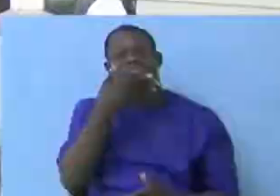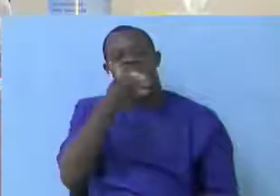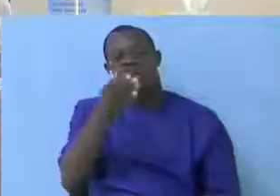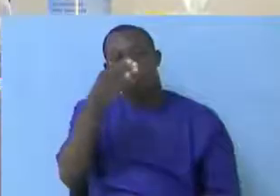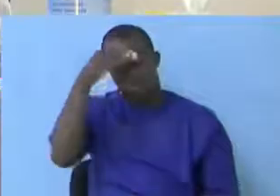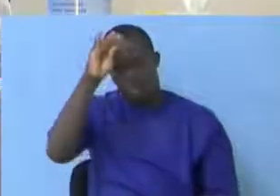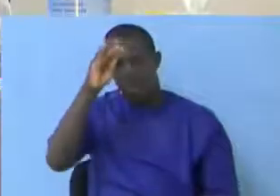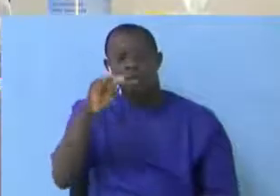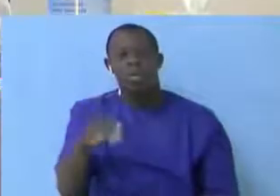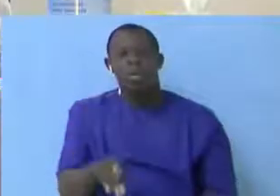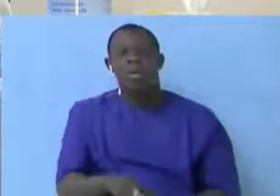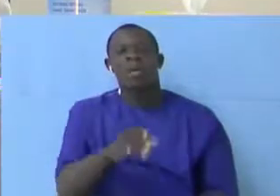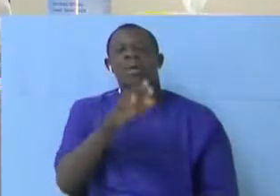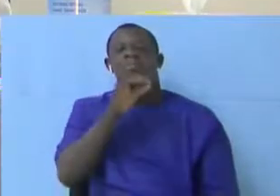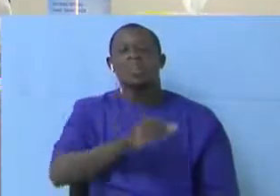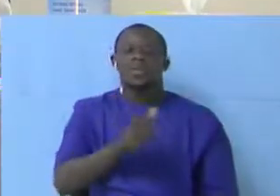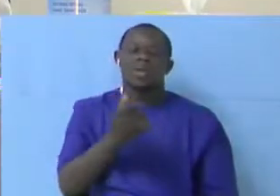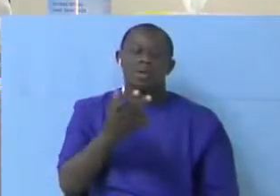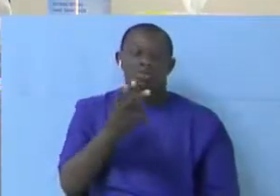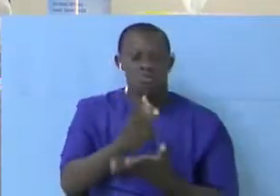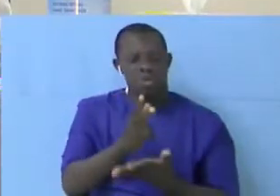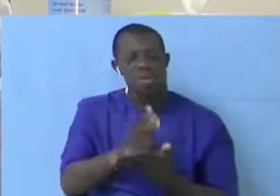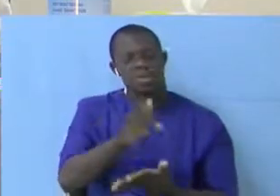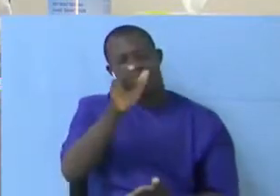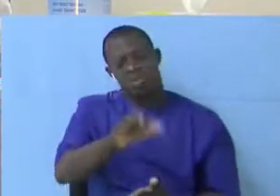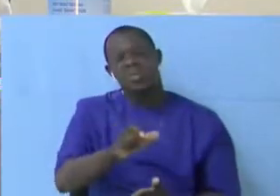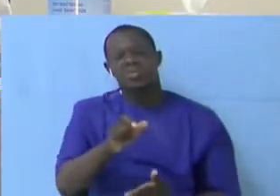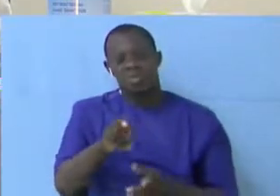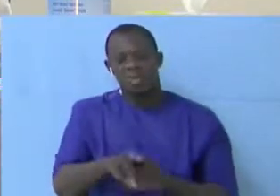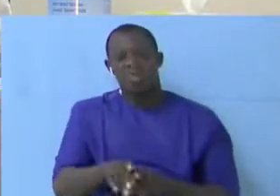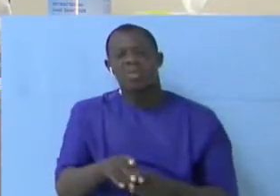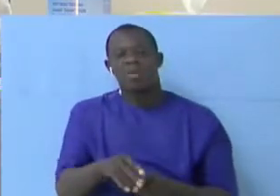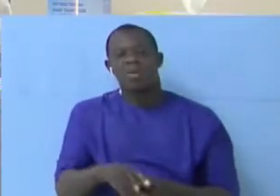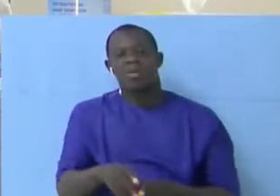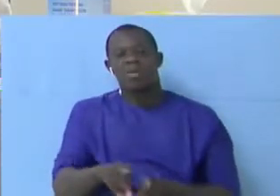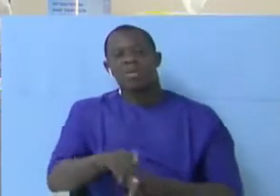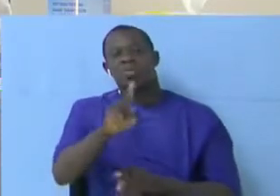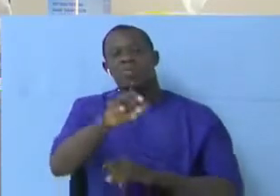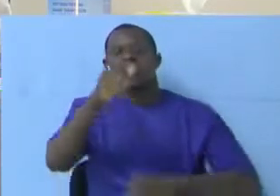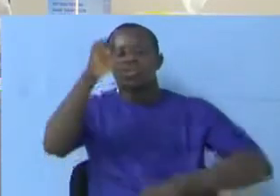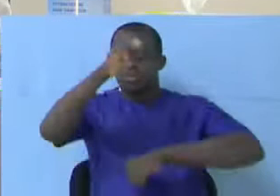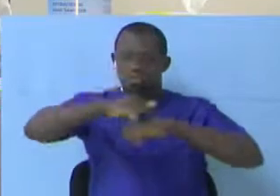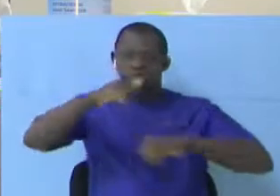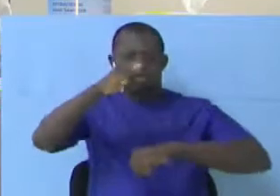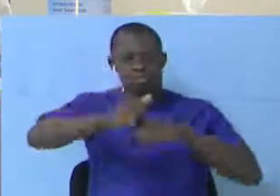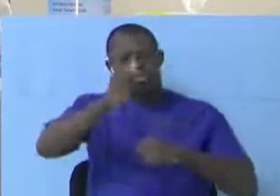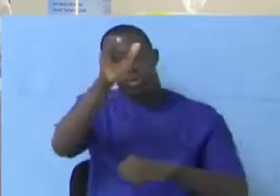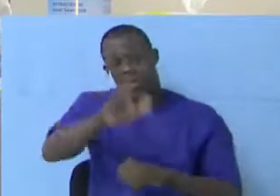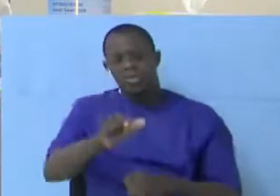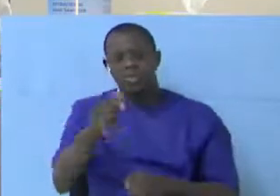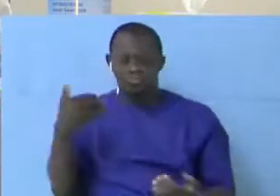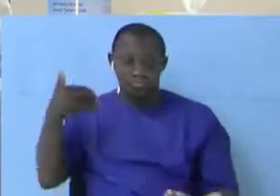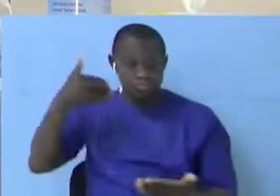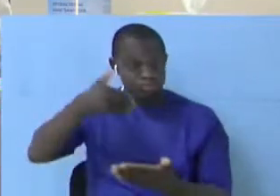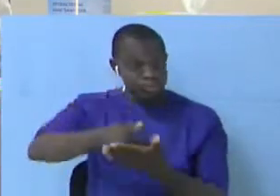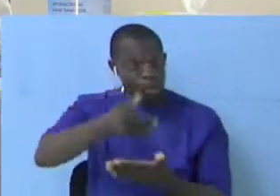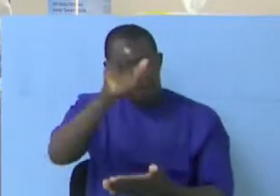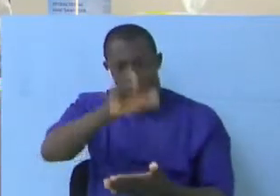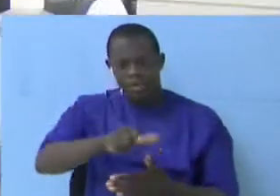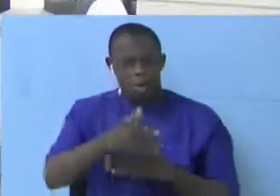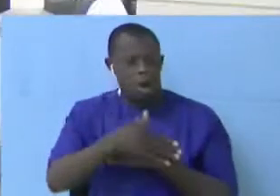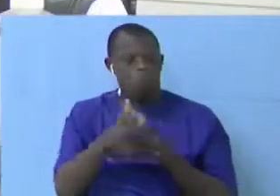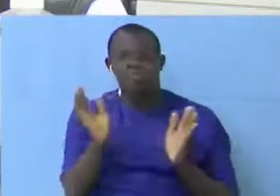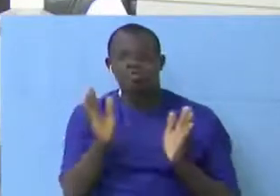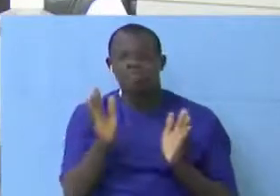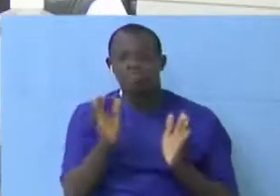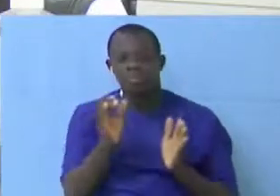Sedo. let's cut the chase. Let's cut through the chase. You tortured the guy to confess. Yenyu mare nyi libale pro